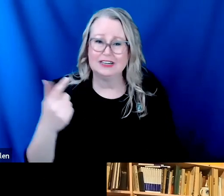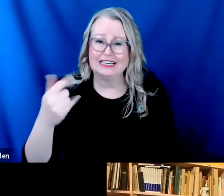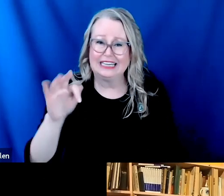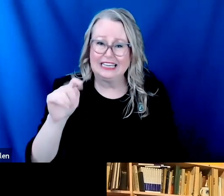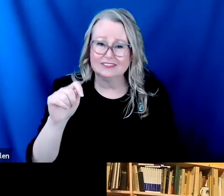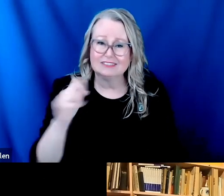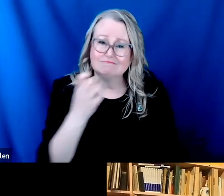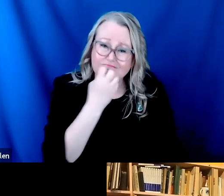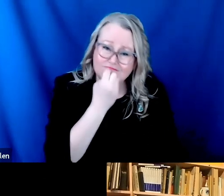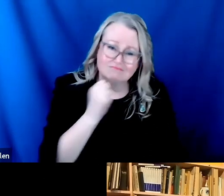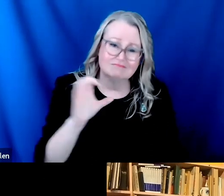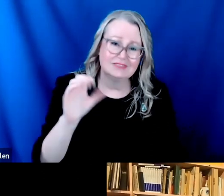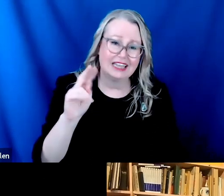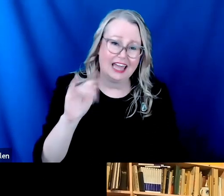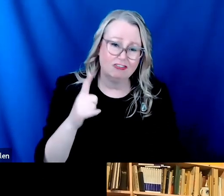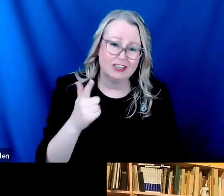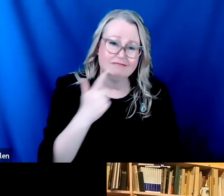in addition to understanding.